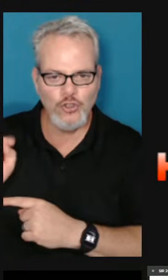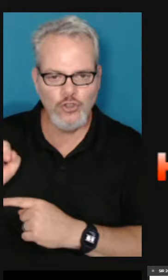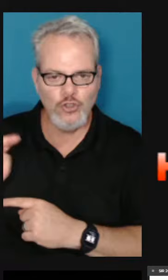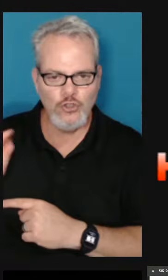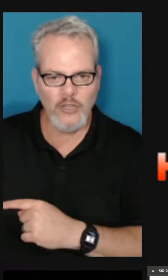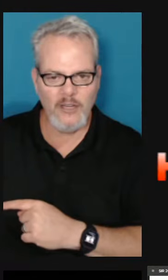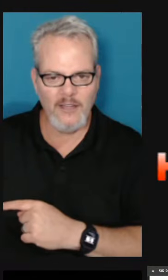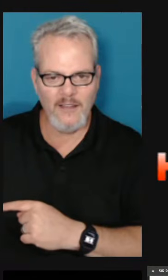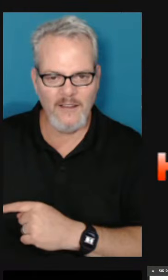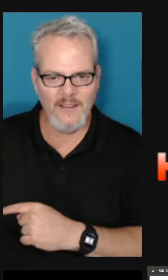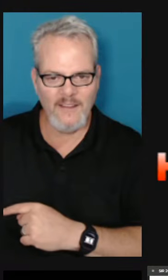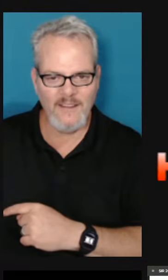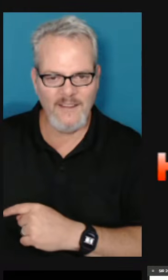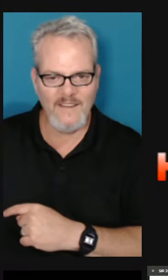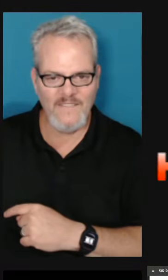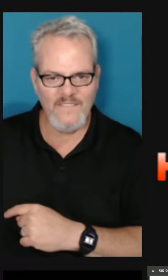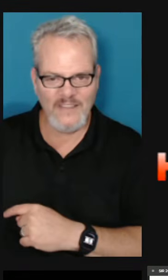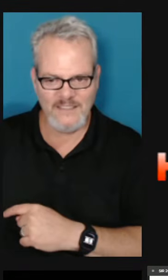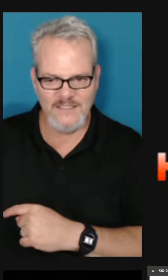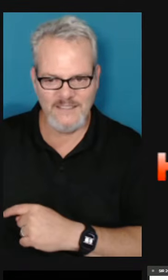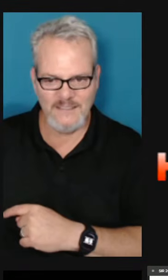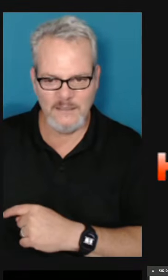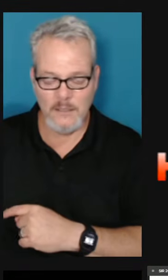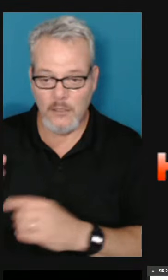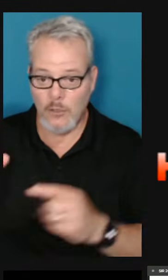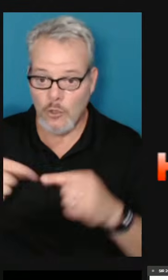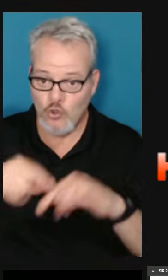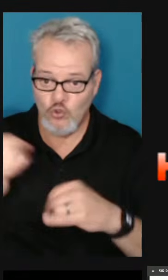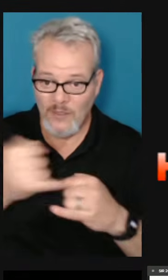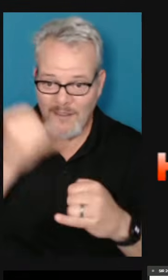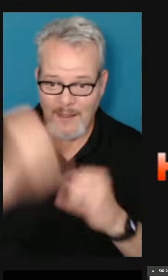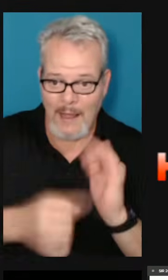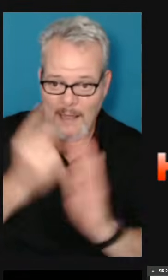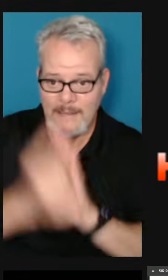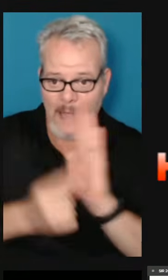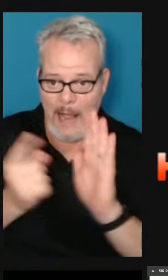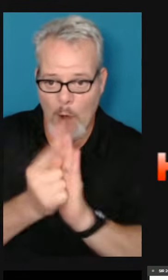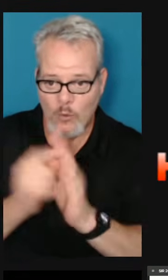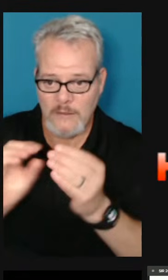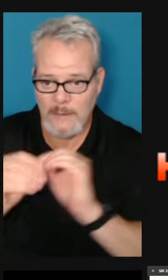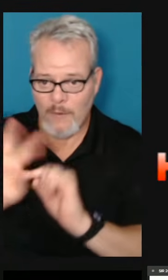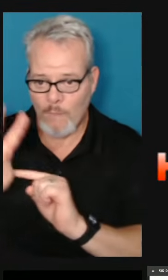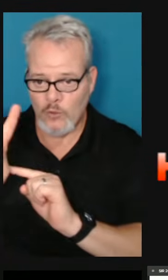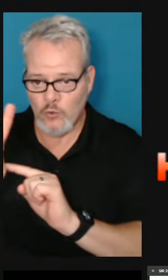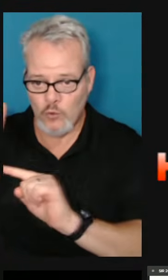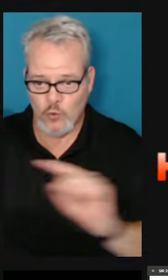During the final hours of episodes 42 to 47 of Puʻuʻōʻō,